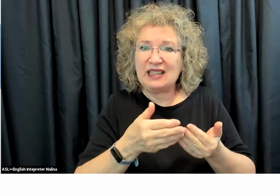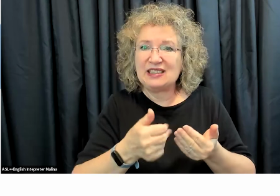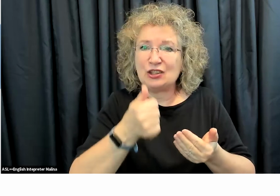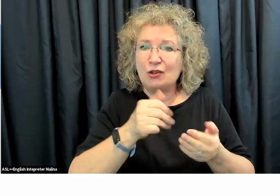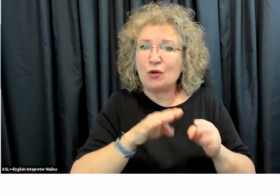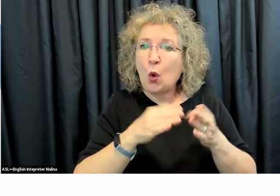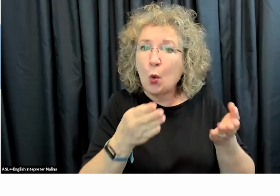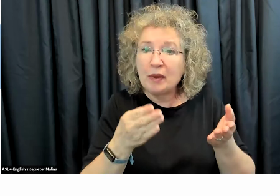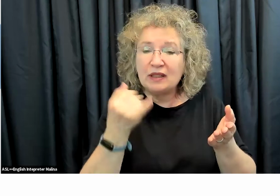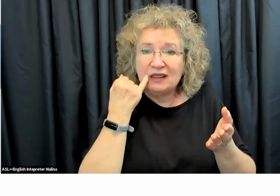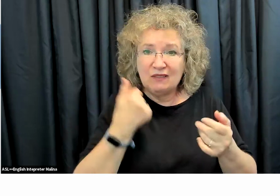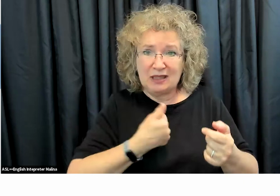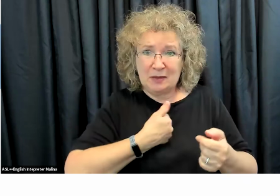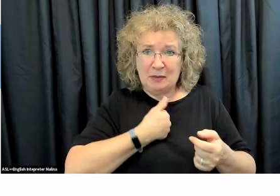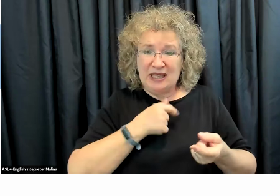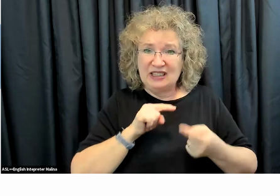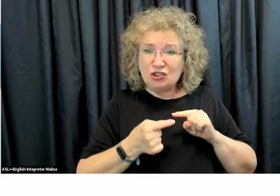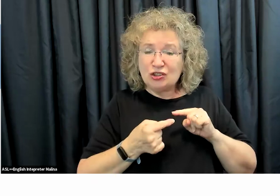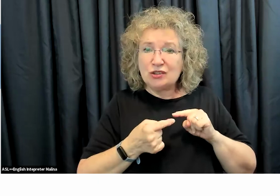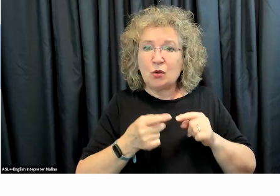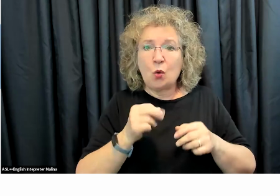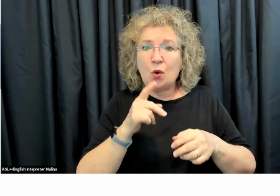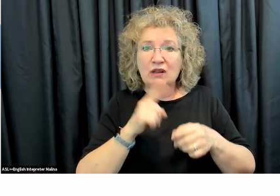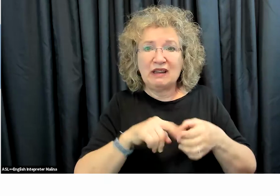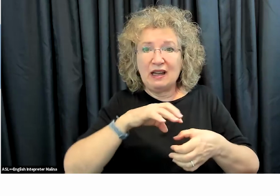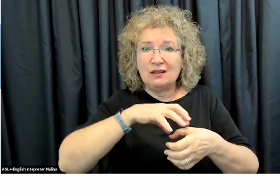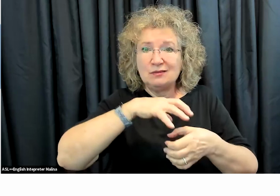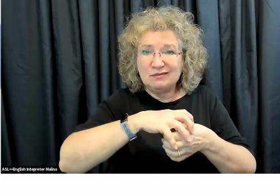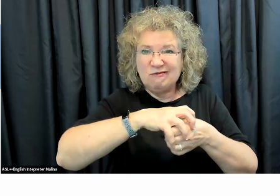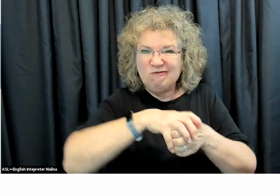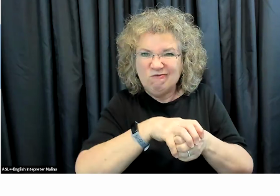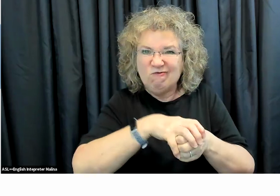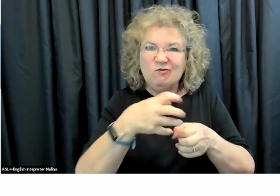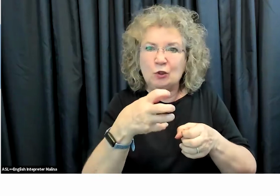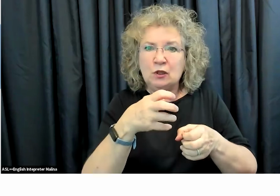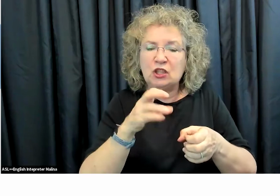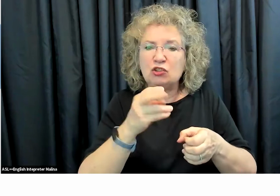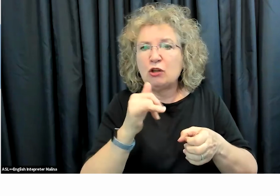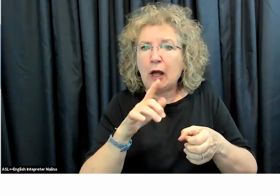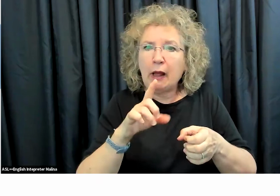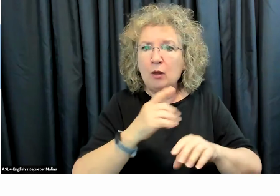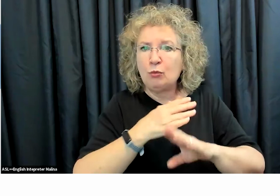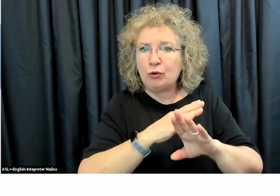they're injured or cannot open the childproof containers?